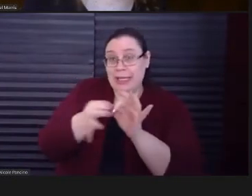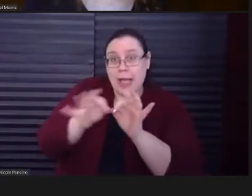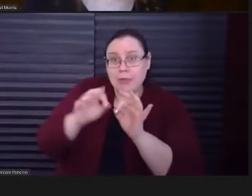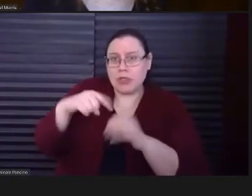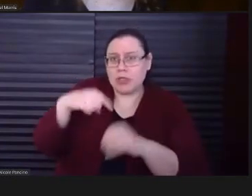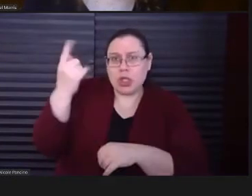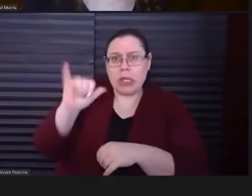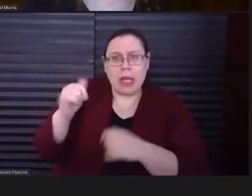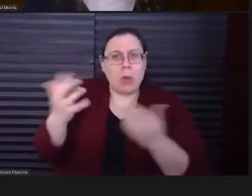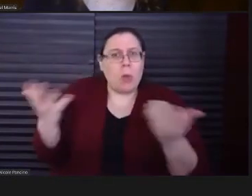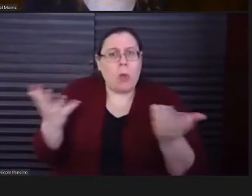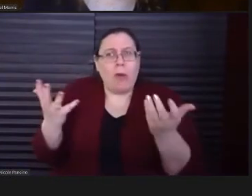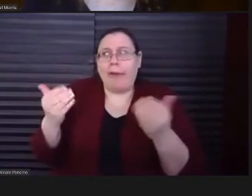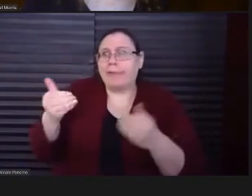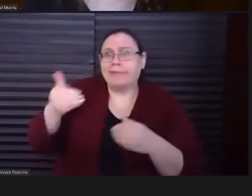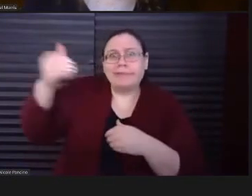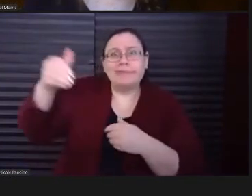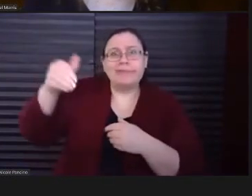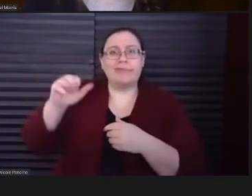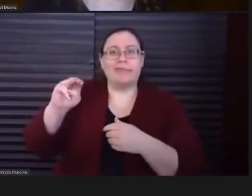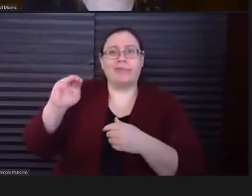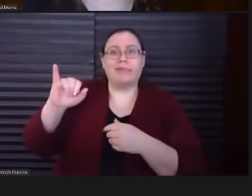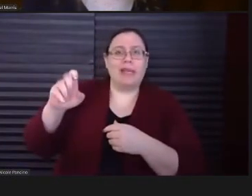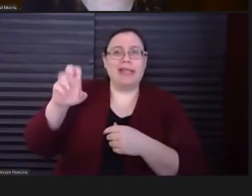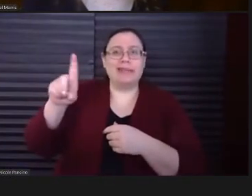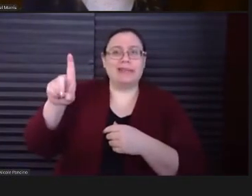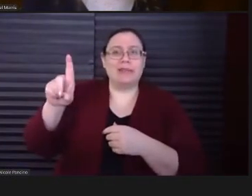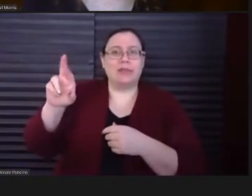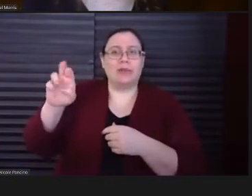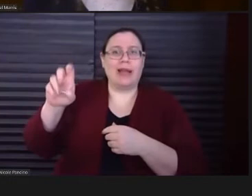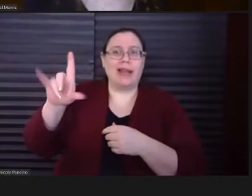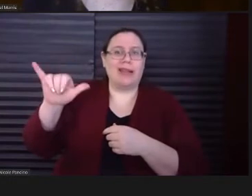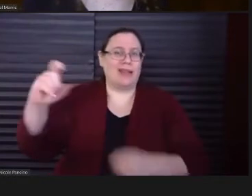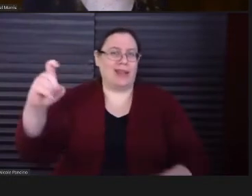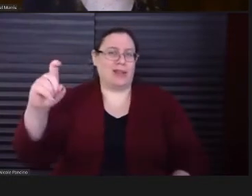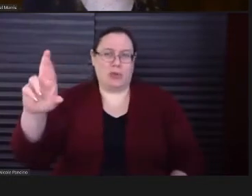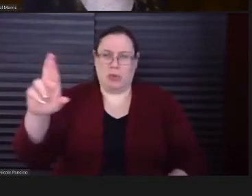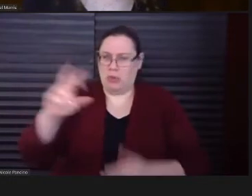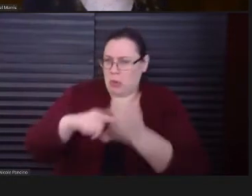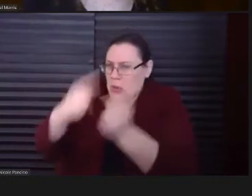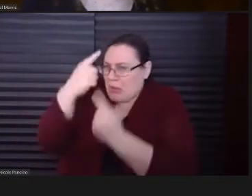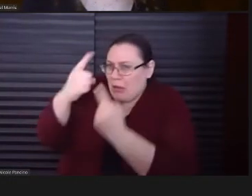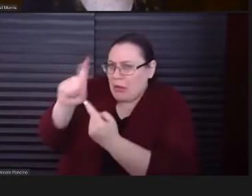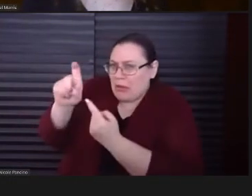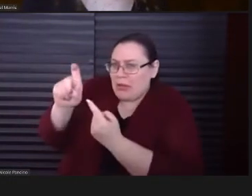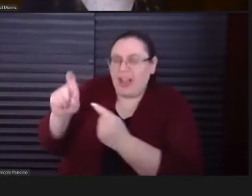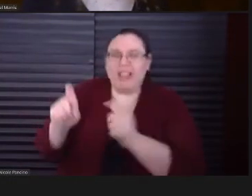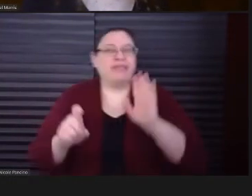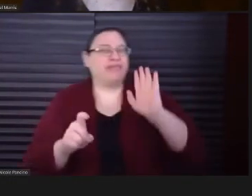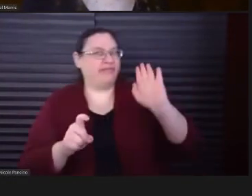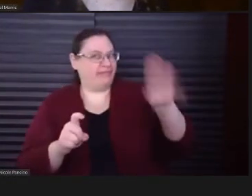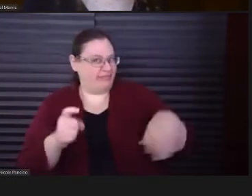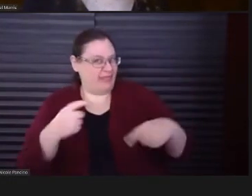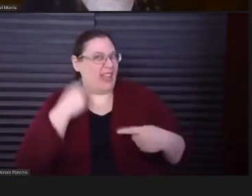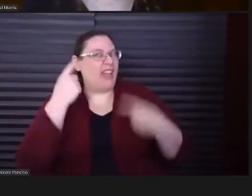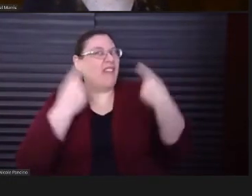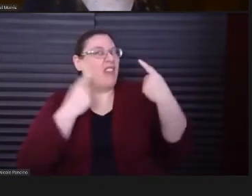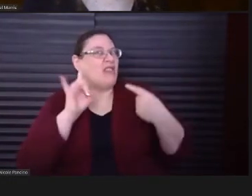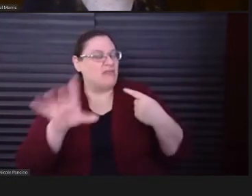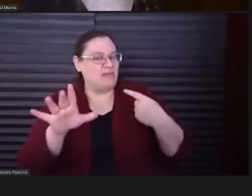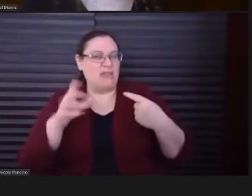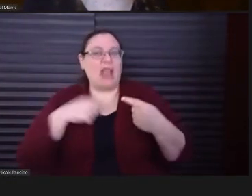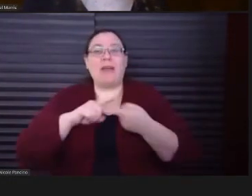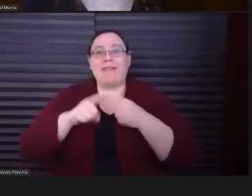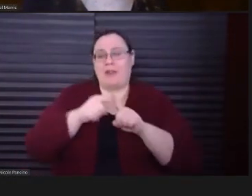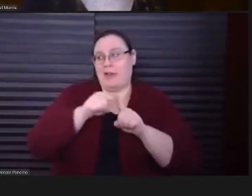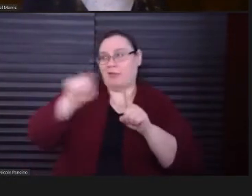comes to mixed reality? Do you have any thoughts? Sure do. And I'm going to also have my friend Chris